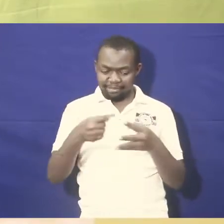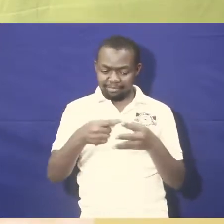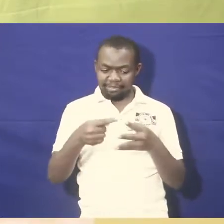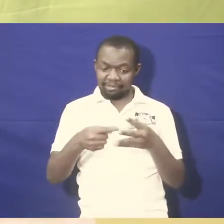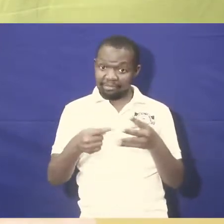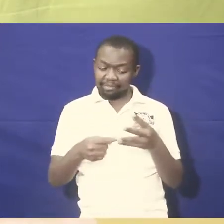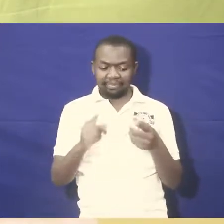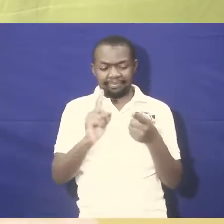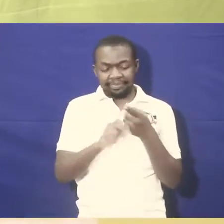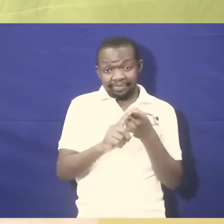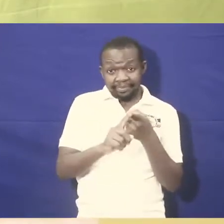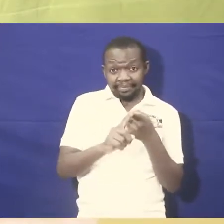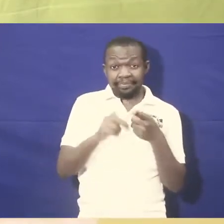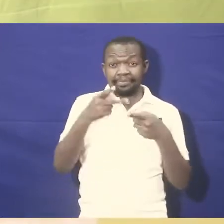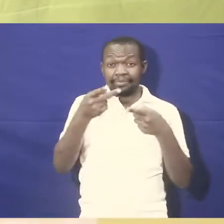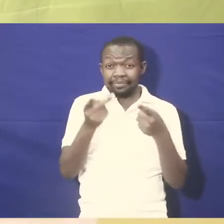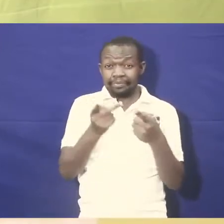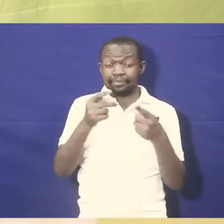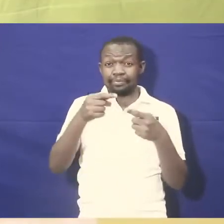the sources of history.